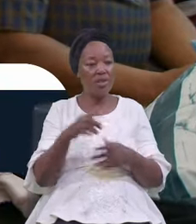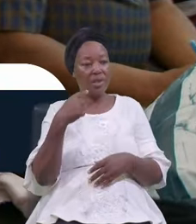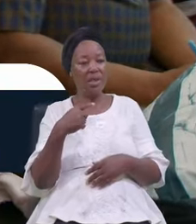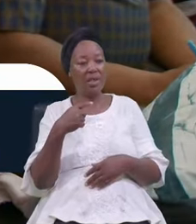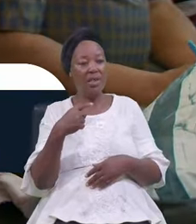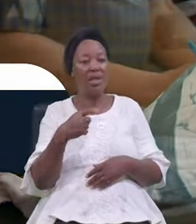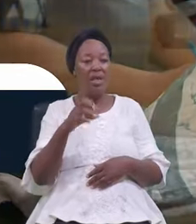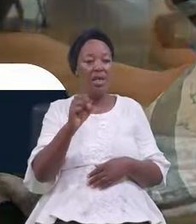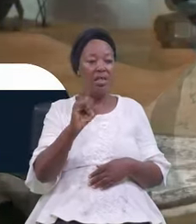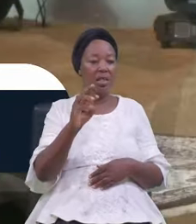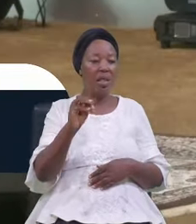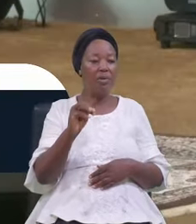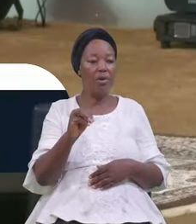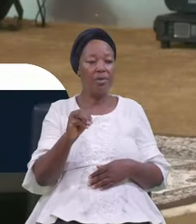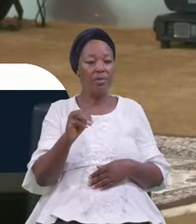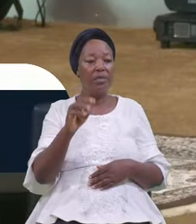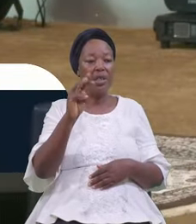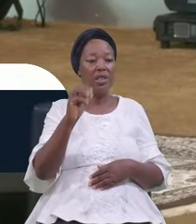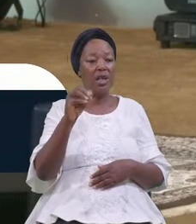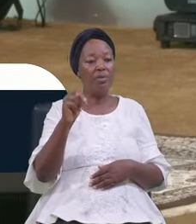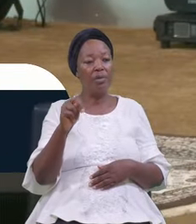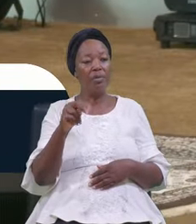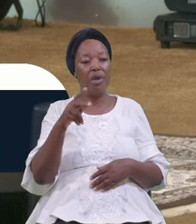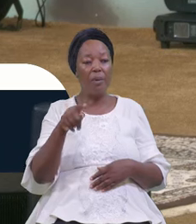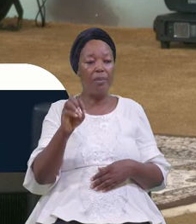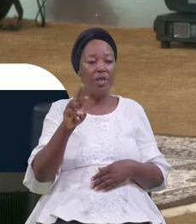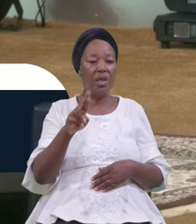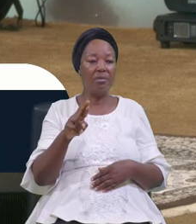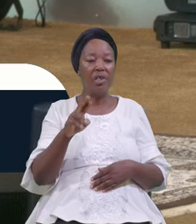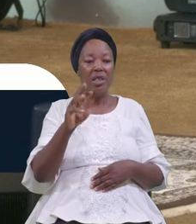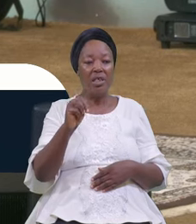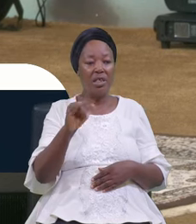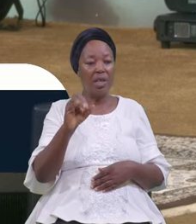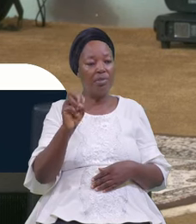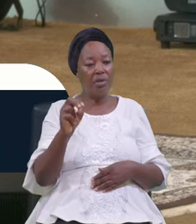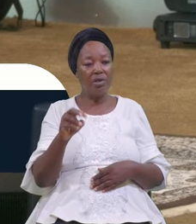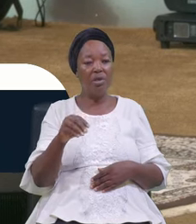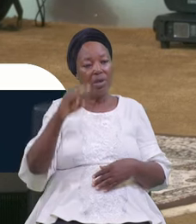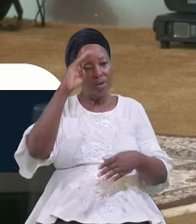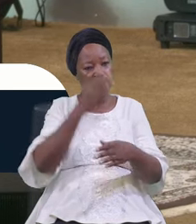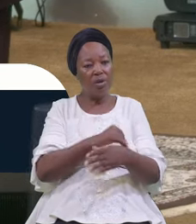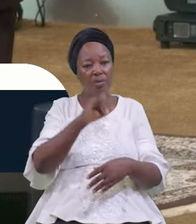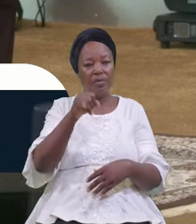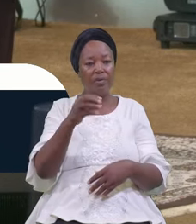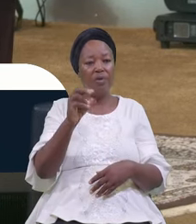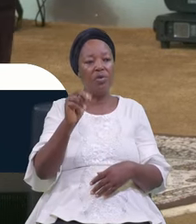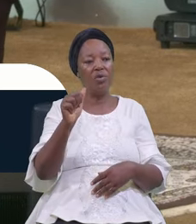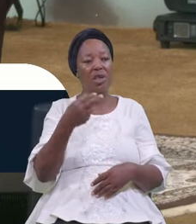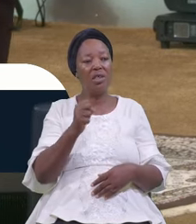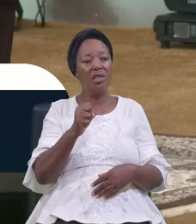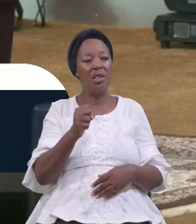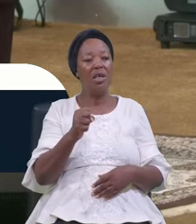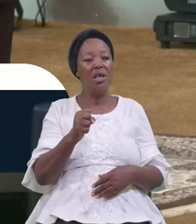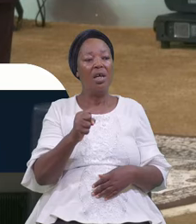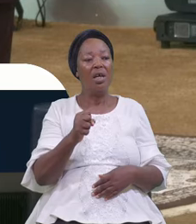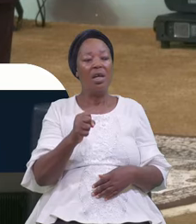Jonas, lovest thou me more than these, more than these pieces